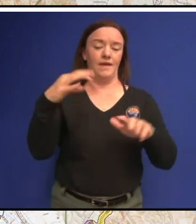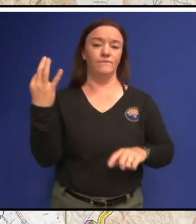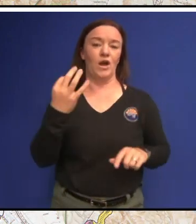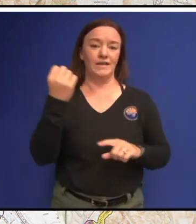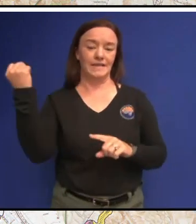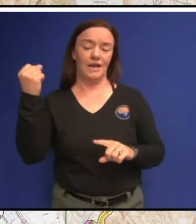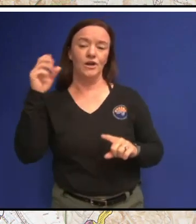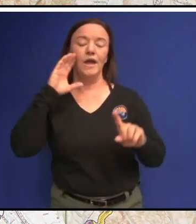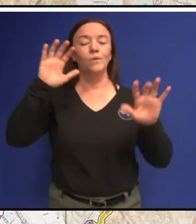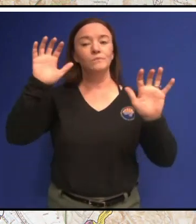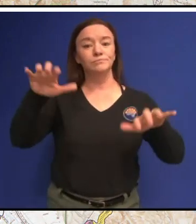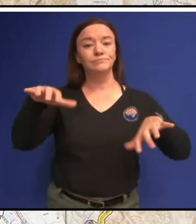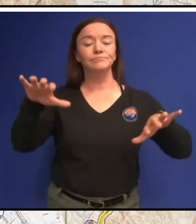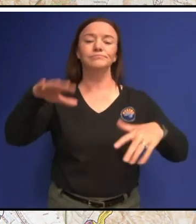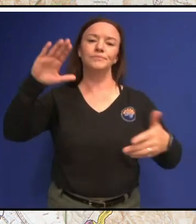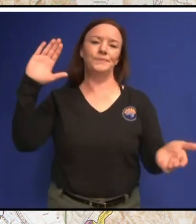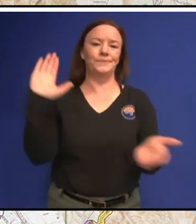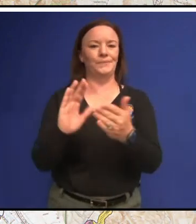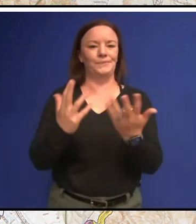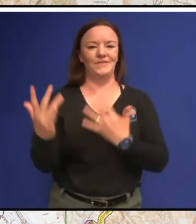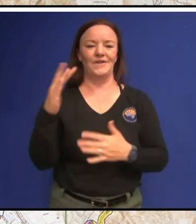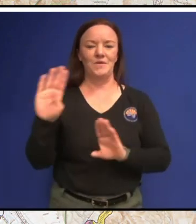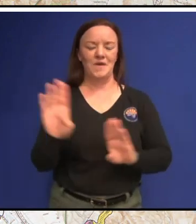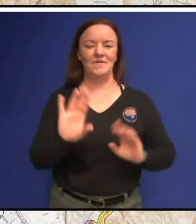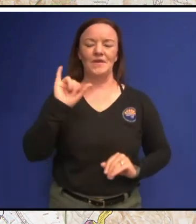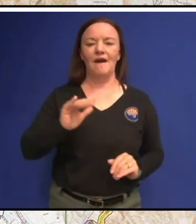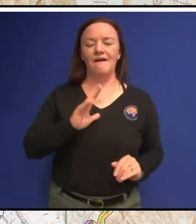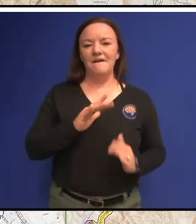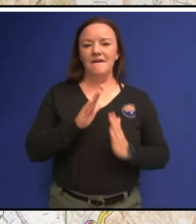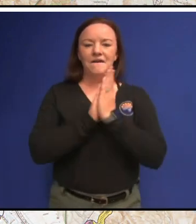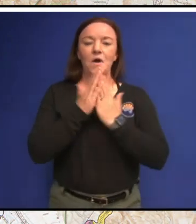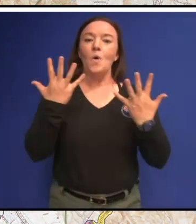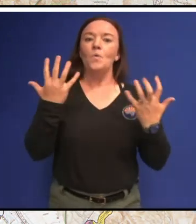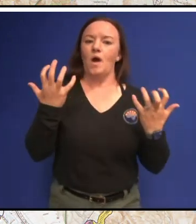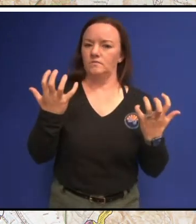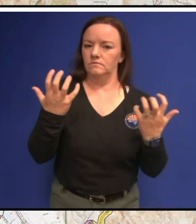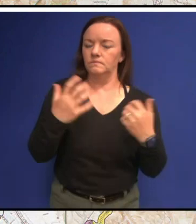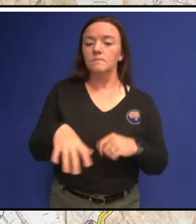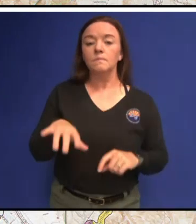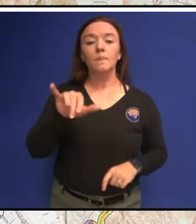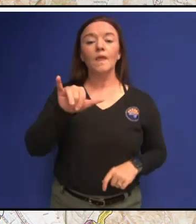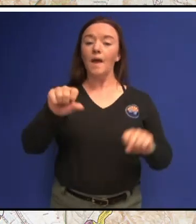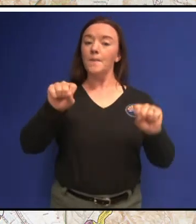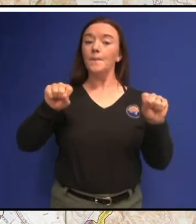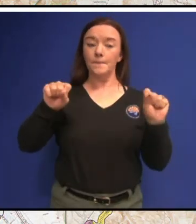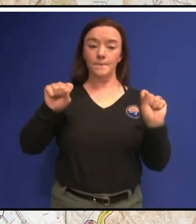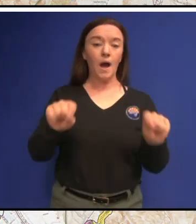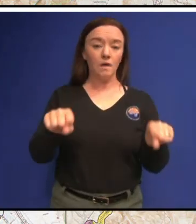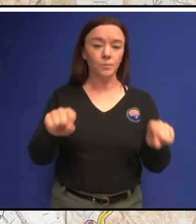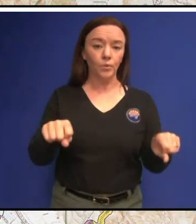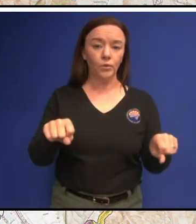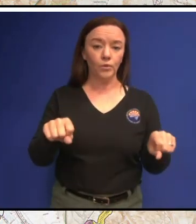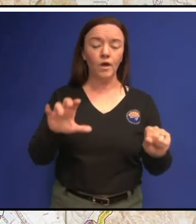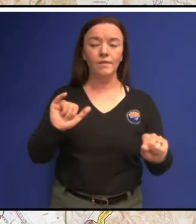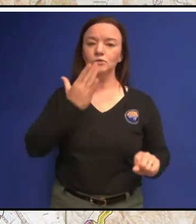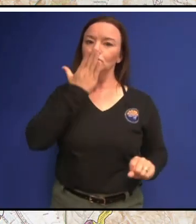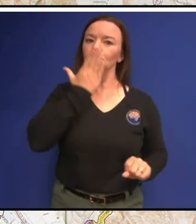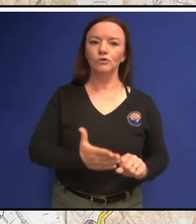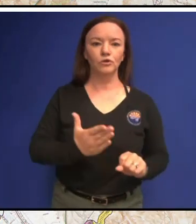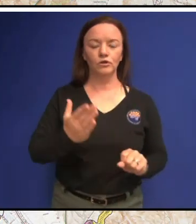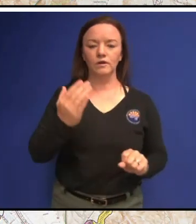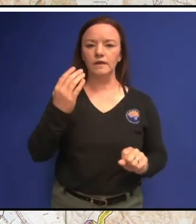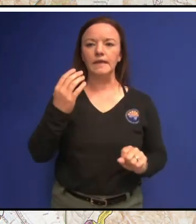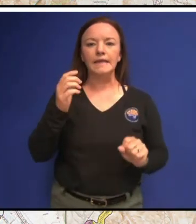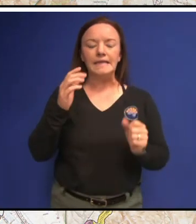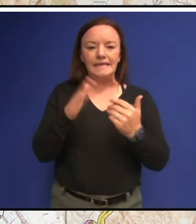finally after this. When we look at that possibility, that's favorable. It's easy to get